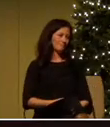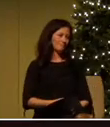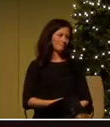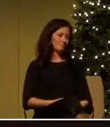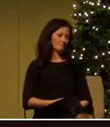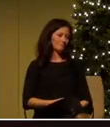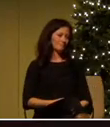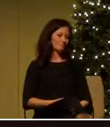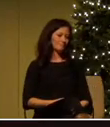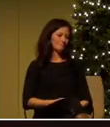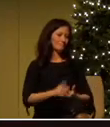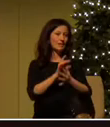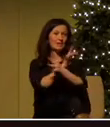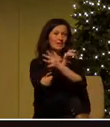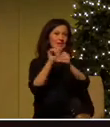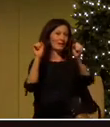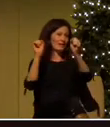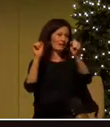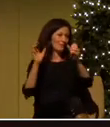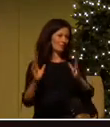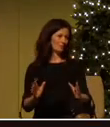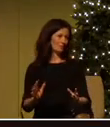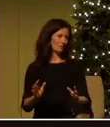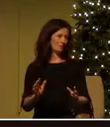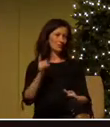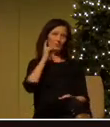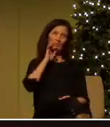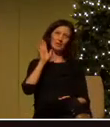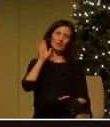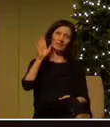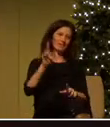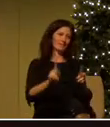Savior for His people.